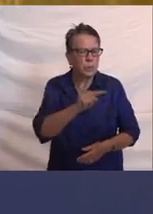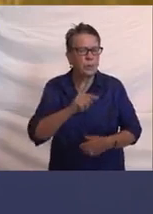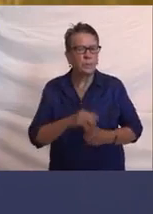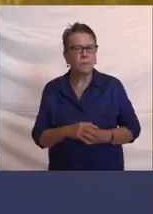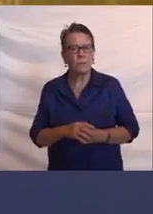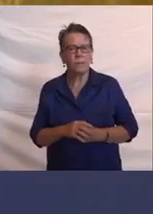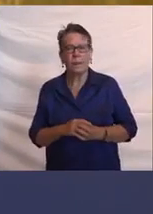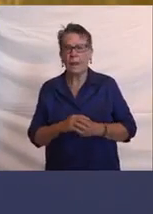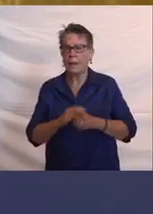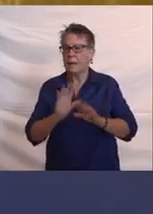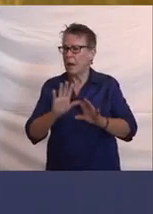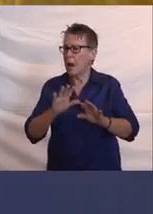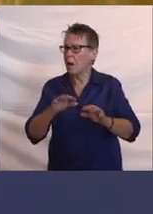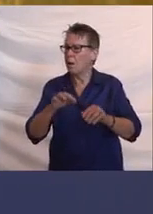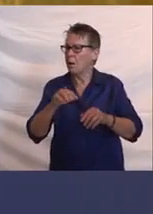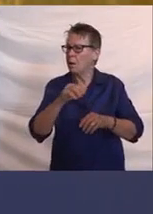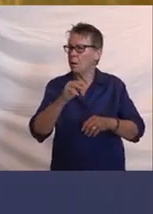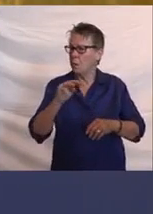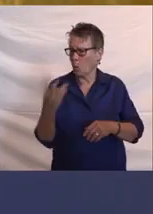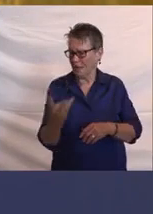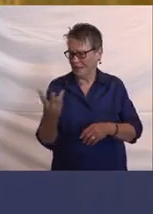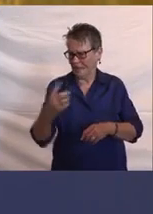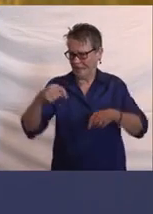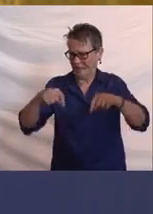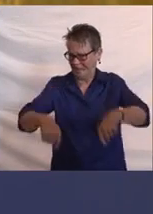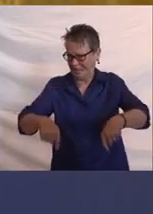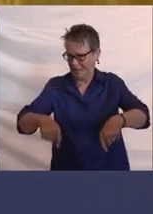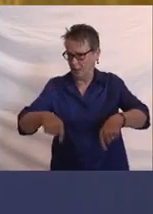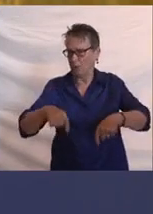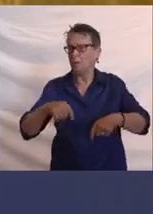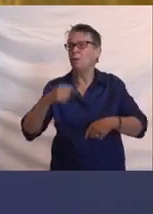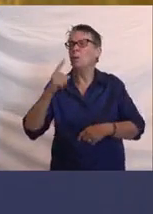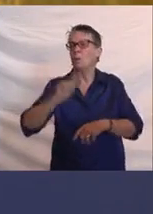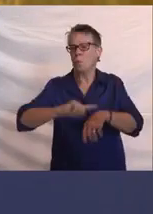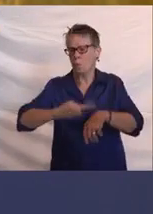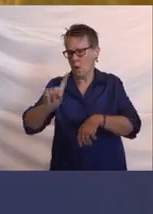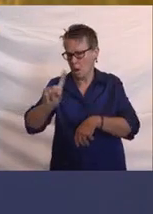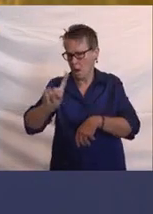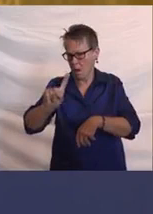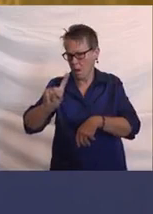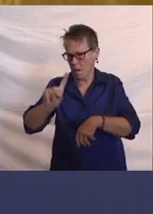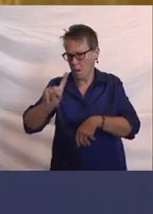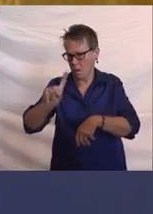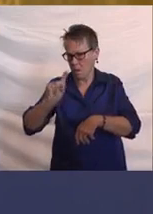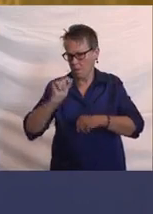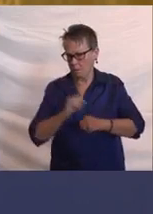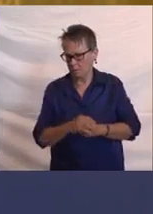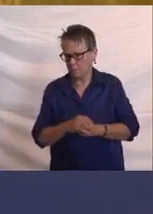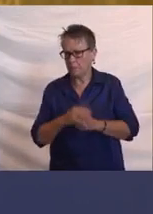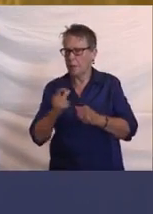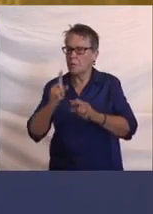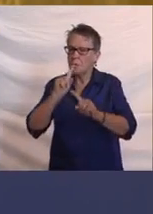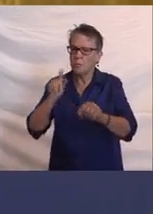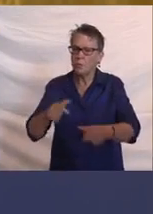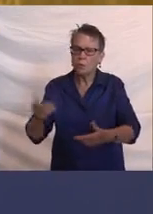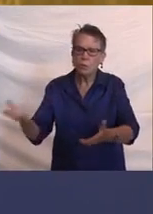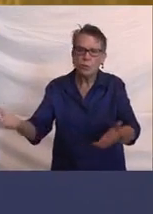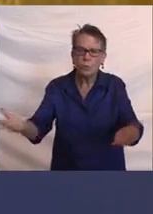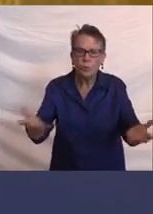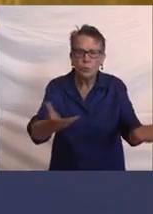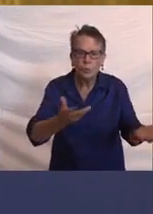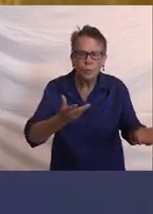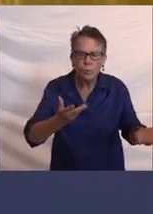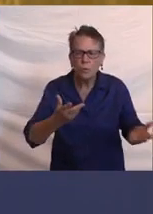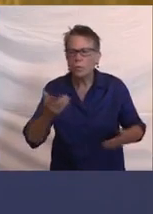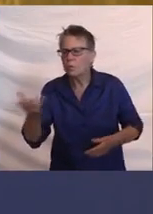on Wednesday. Good afternoon. Thank you. Governor, can you explain why the mandate now for daycare centers? What information